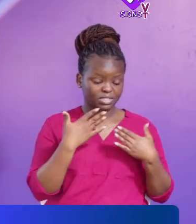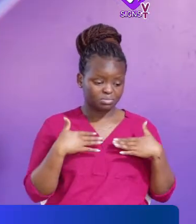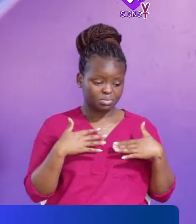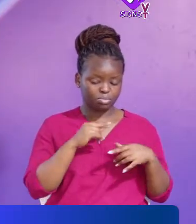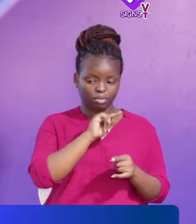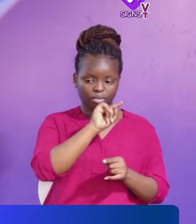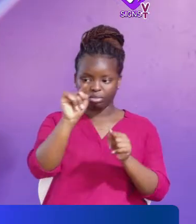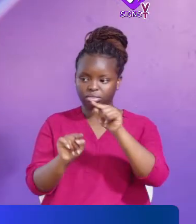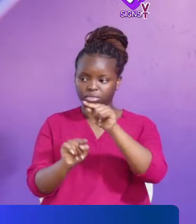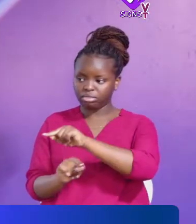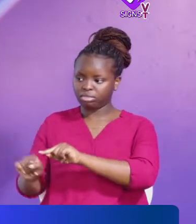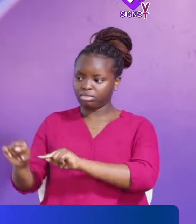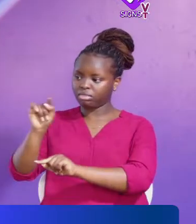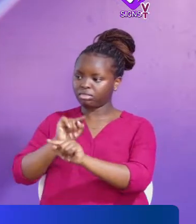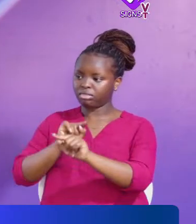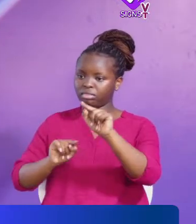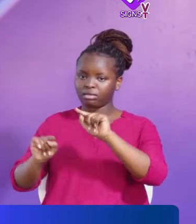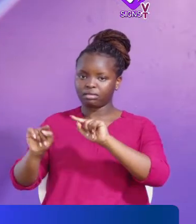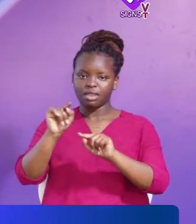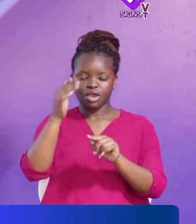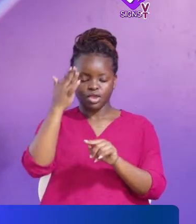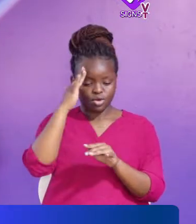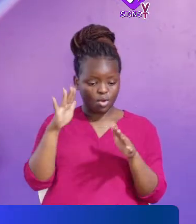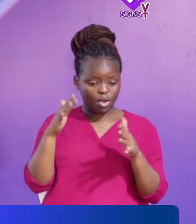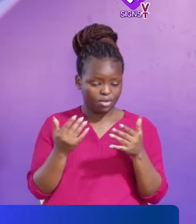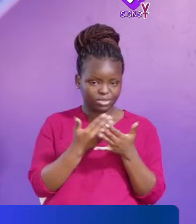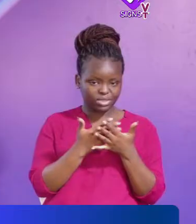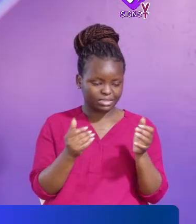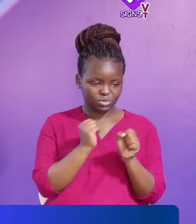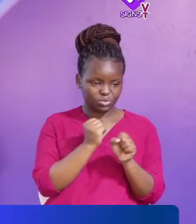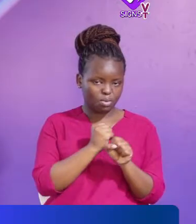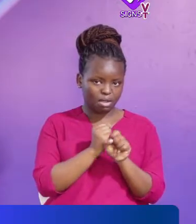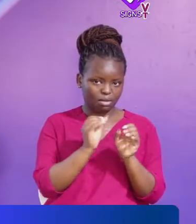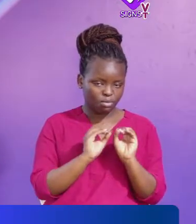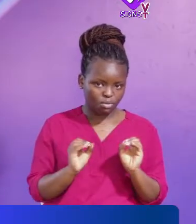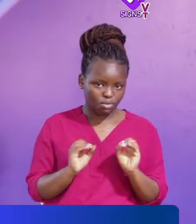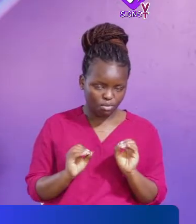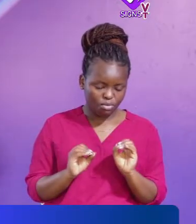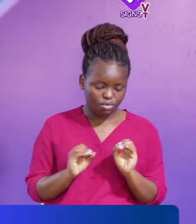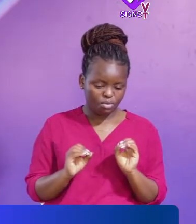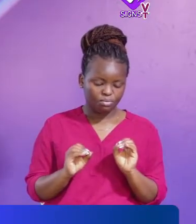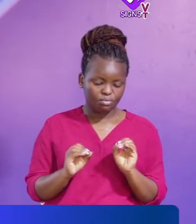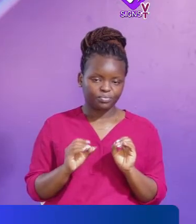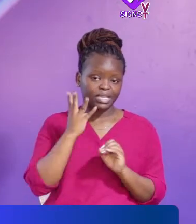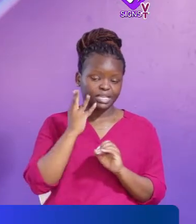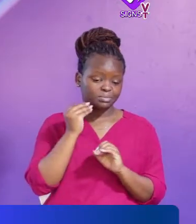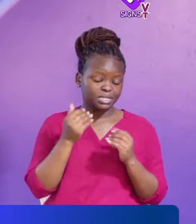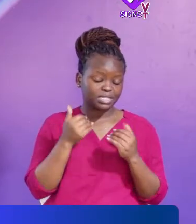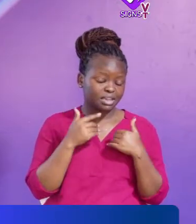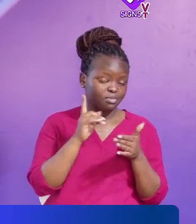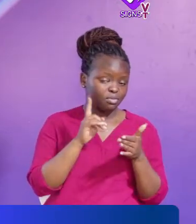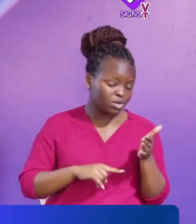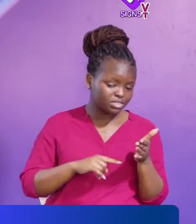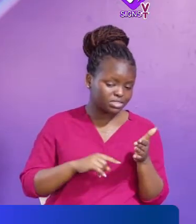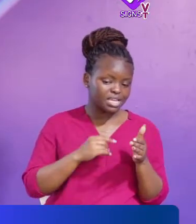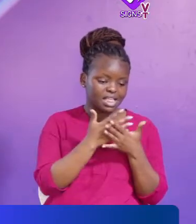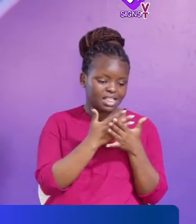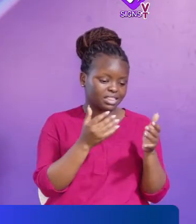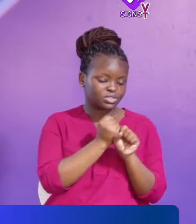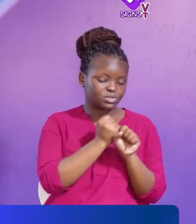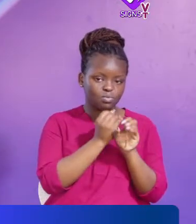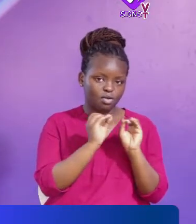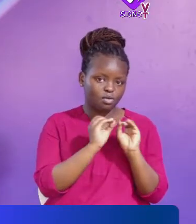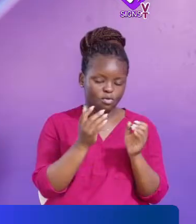knows how things don't work. So what the experience they have is how things don't work. And I can tell you, my brother